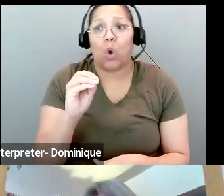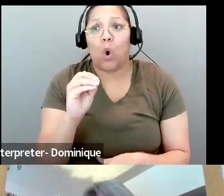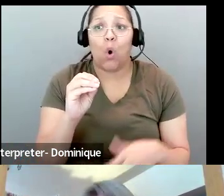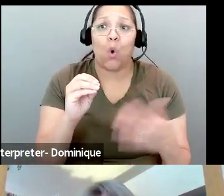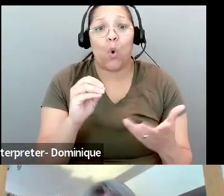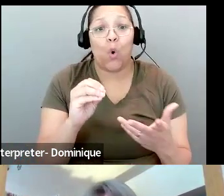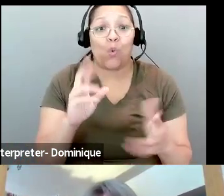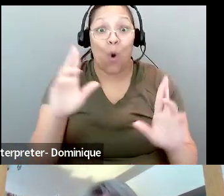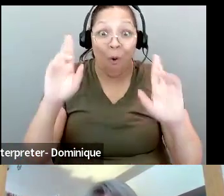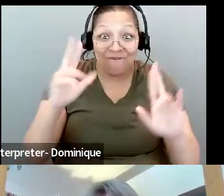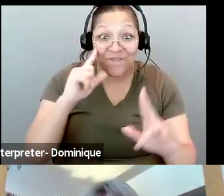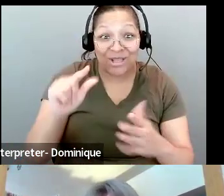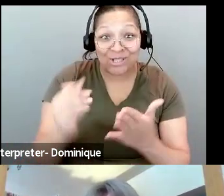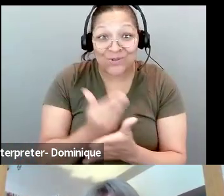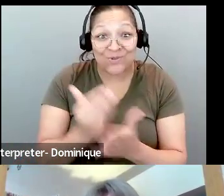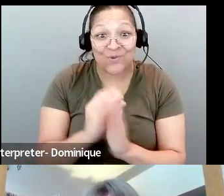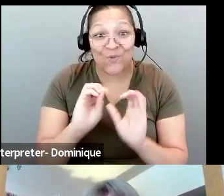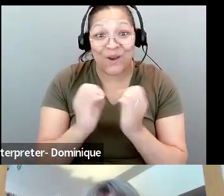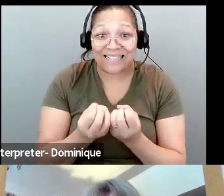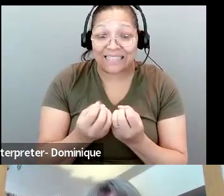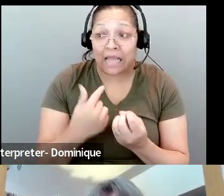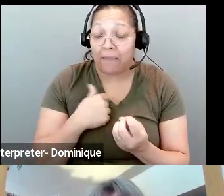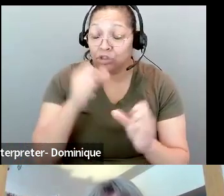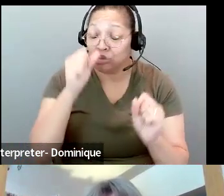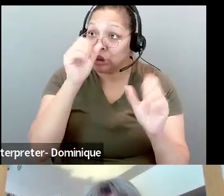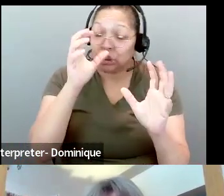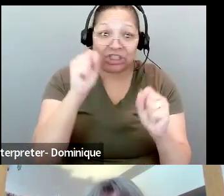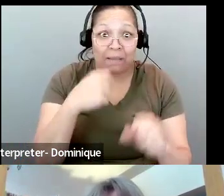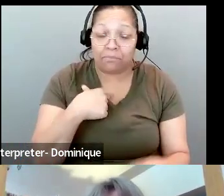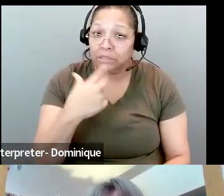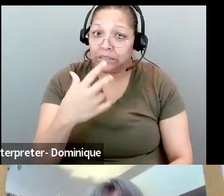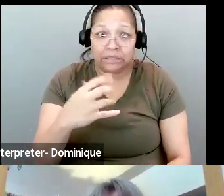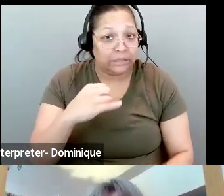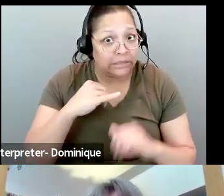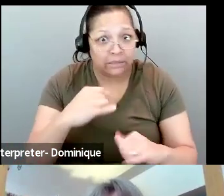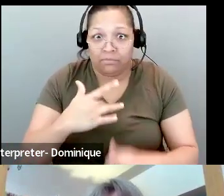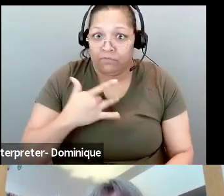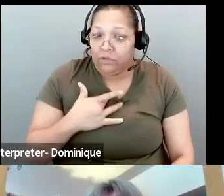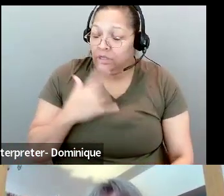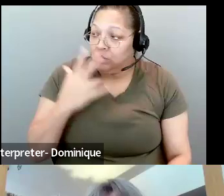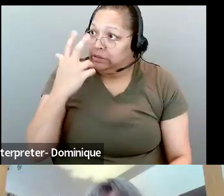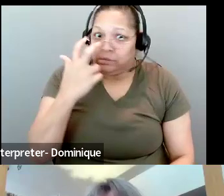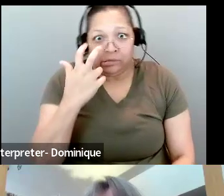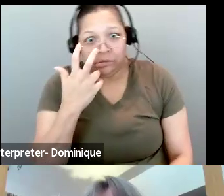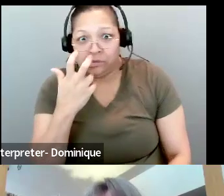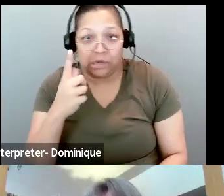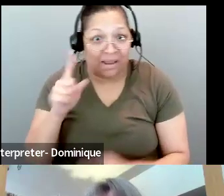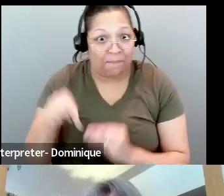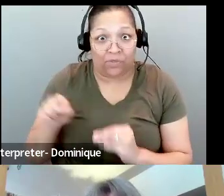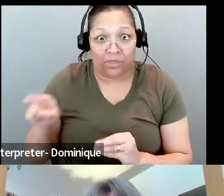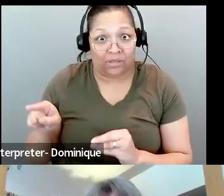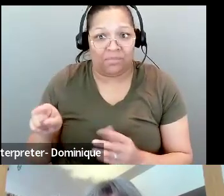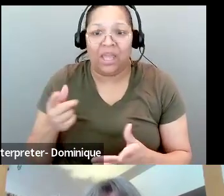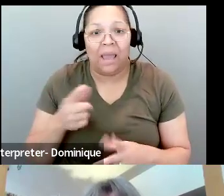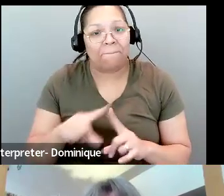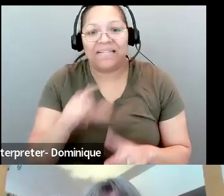for this new organization, even though I share my shock and doubts with everyone, I think, but that isn't the only